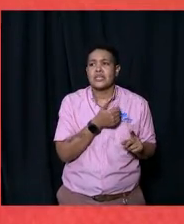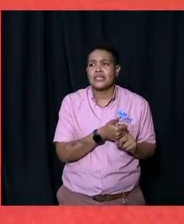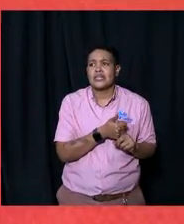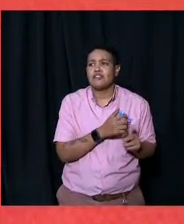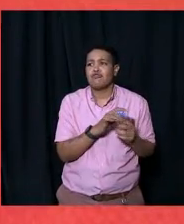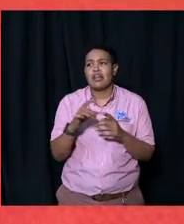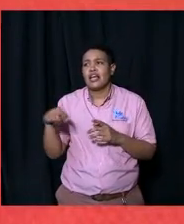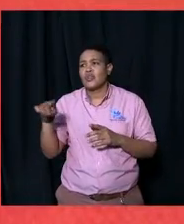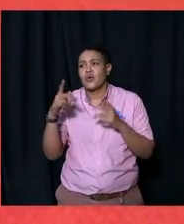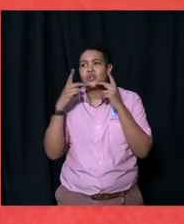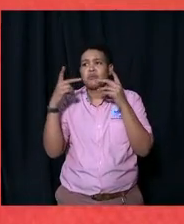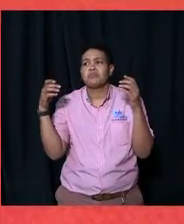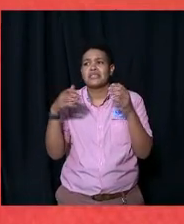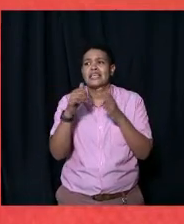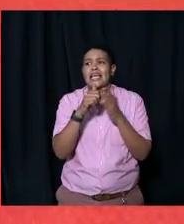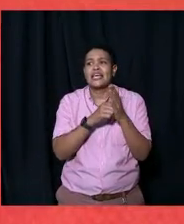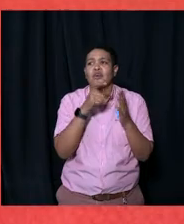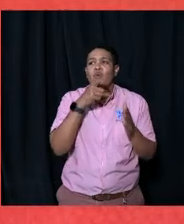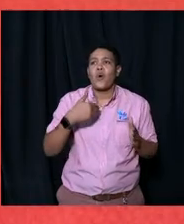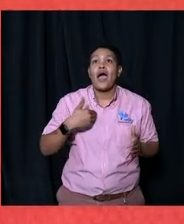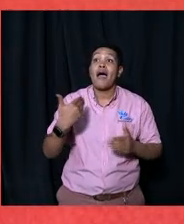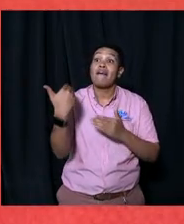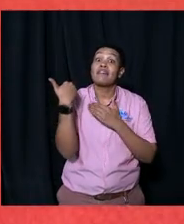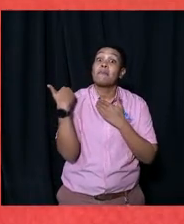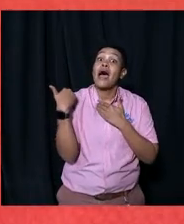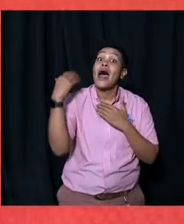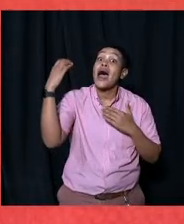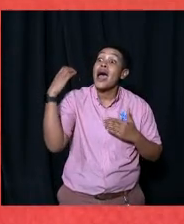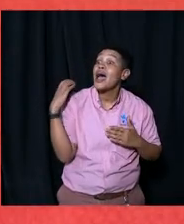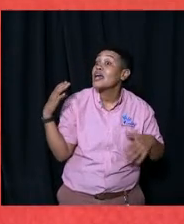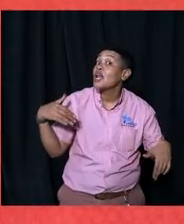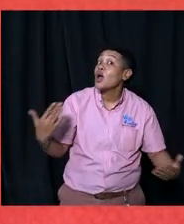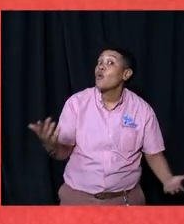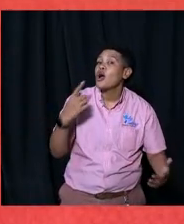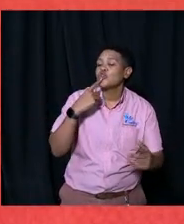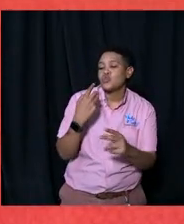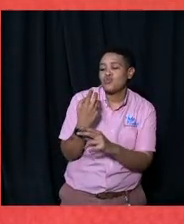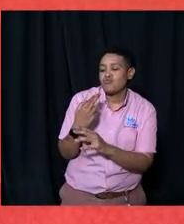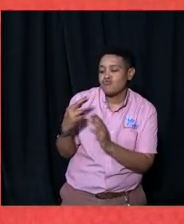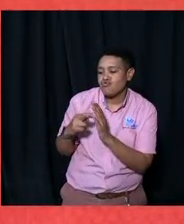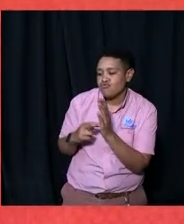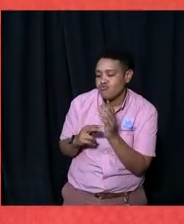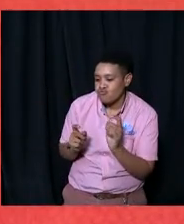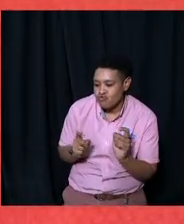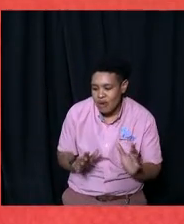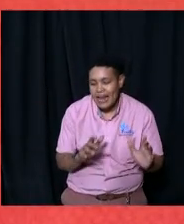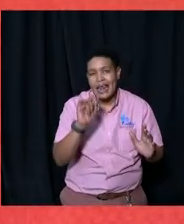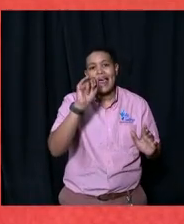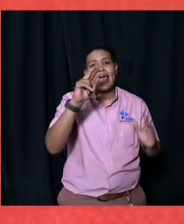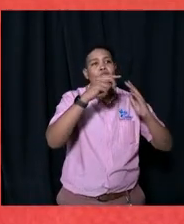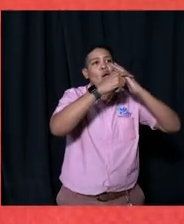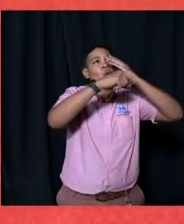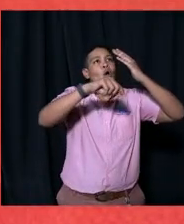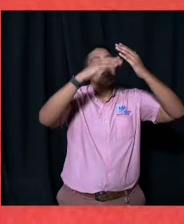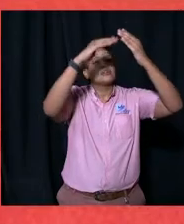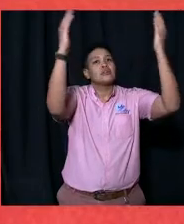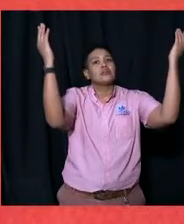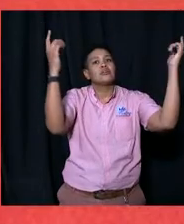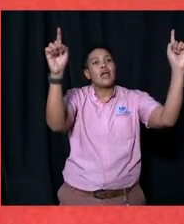those public sector agencies that have the mandate to regulate air quality in the country.